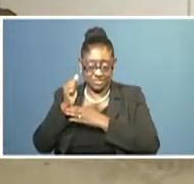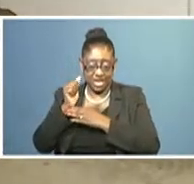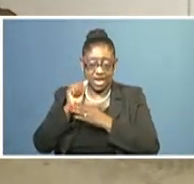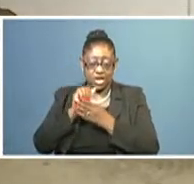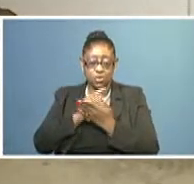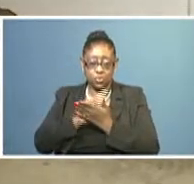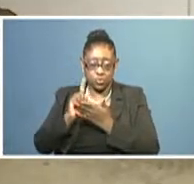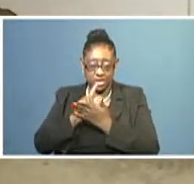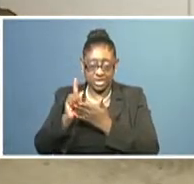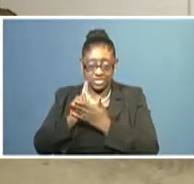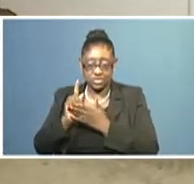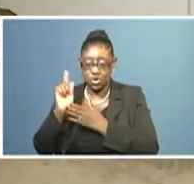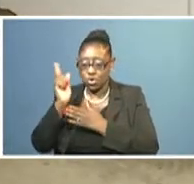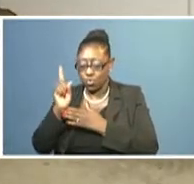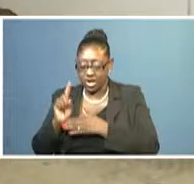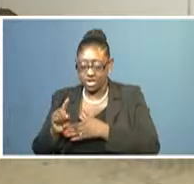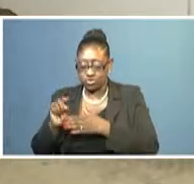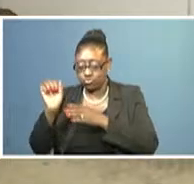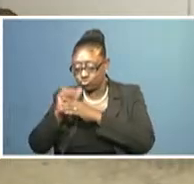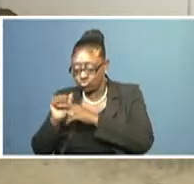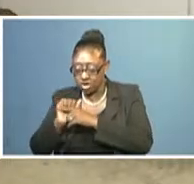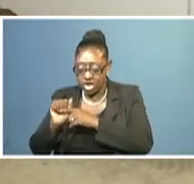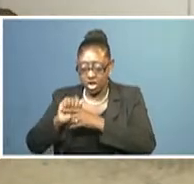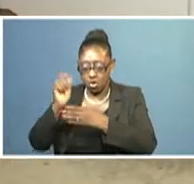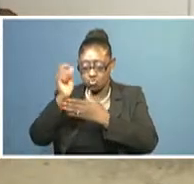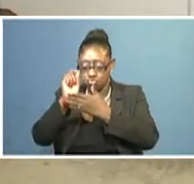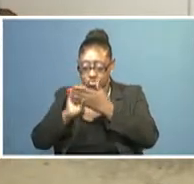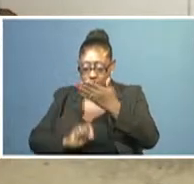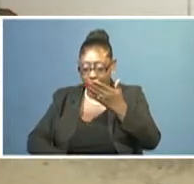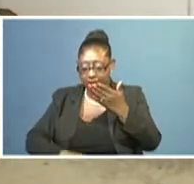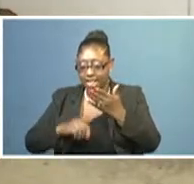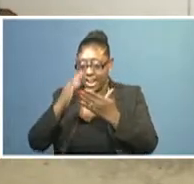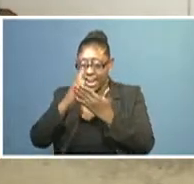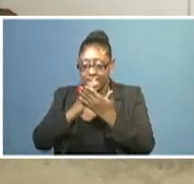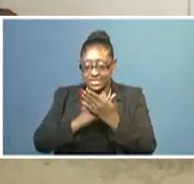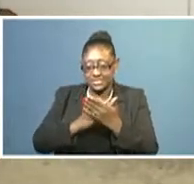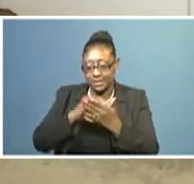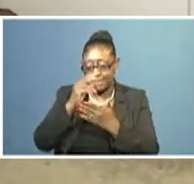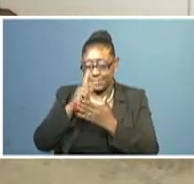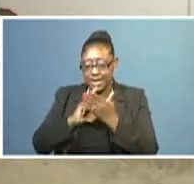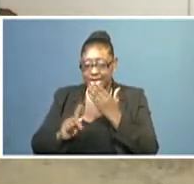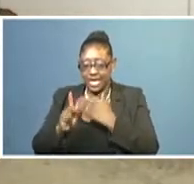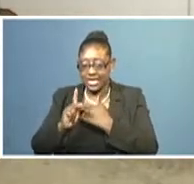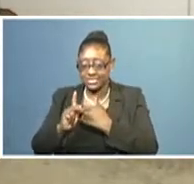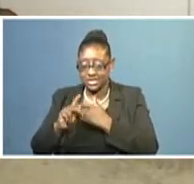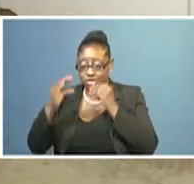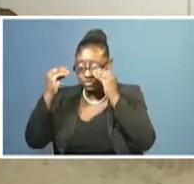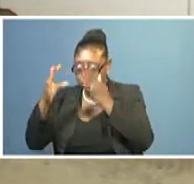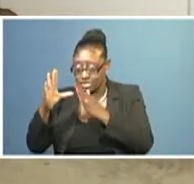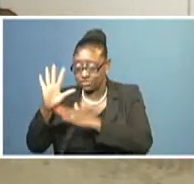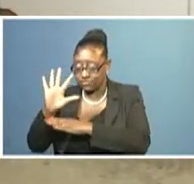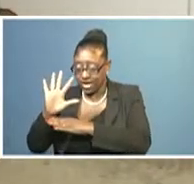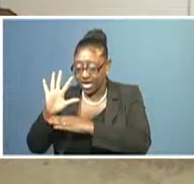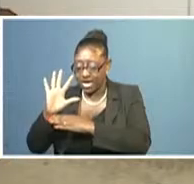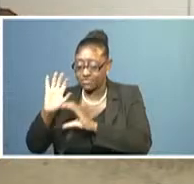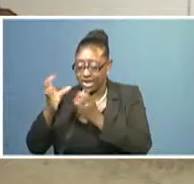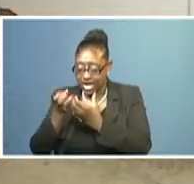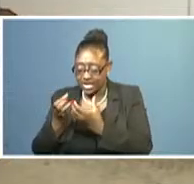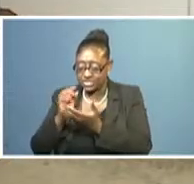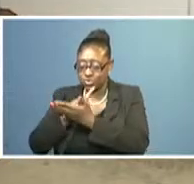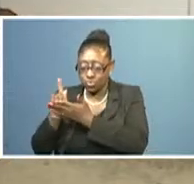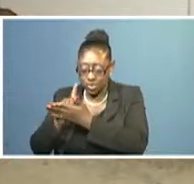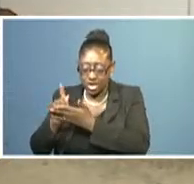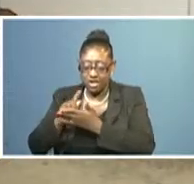to become teachers. So we write unit plans, we write our lesson plans. We teach about 5 classes a week. We have to